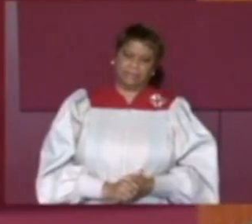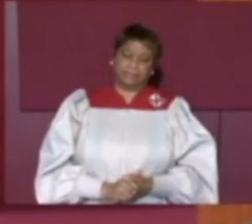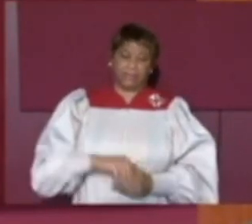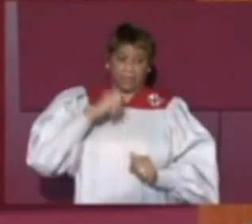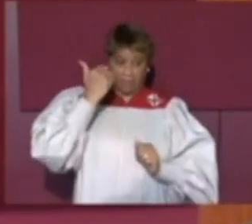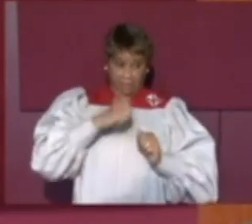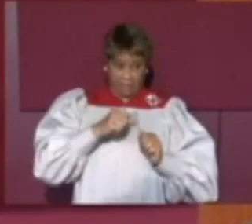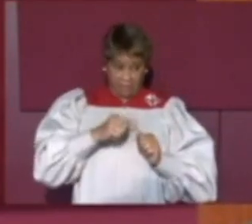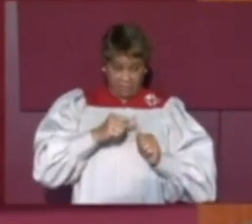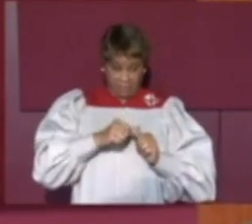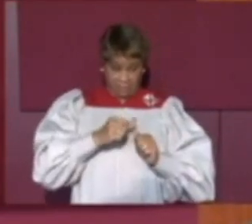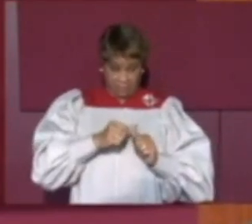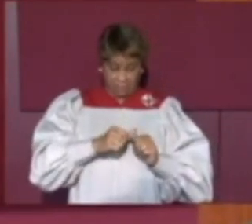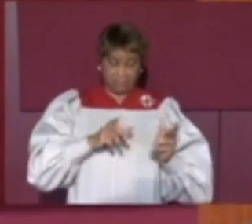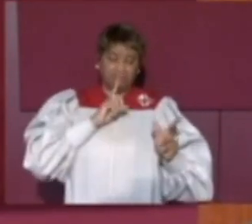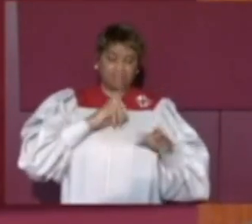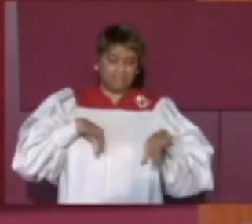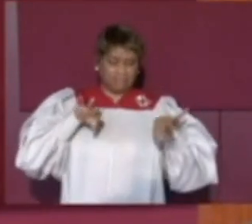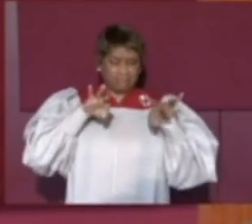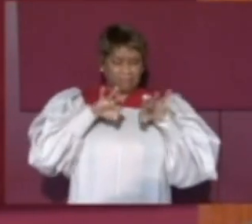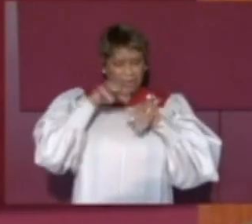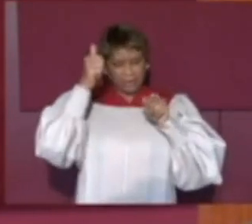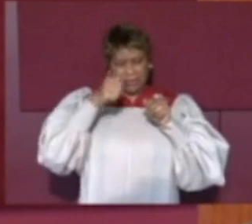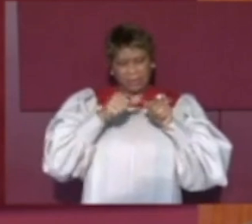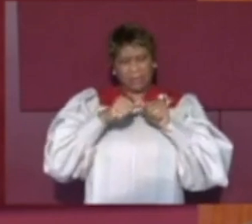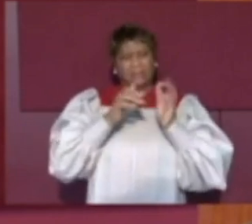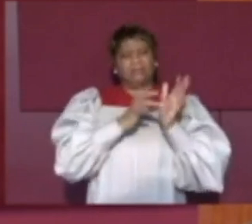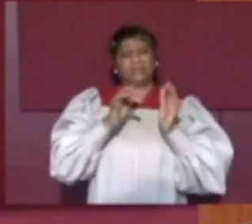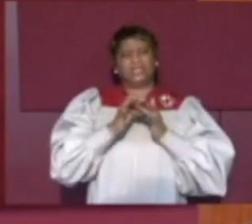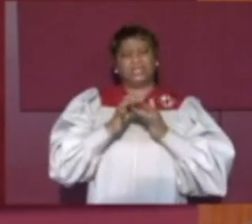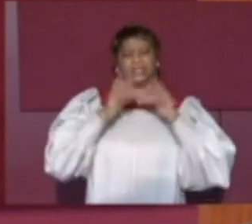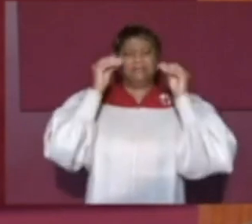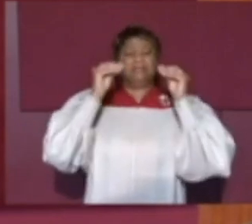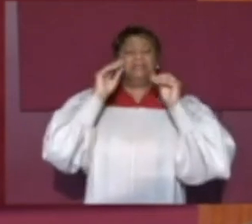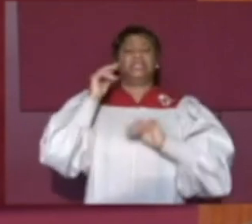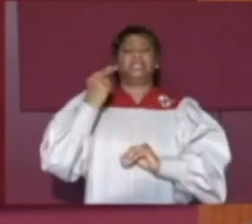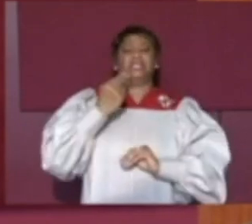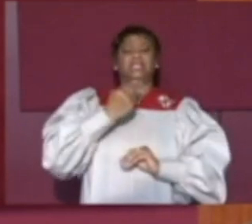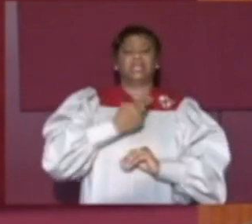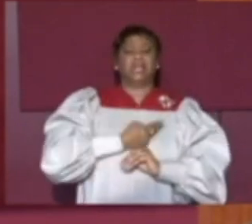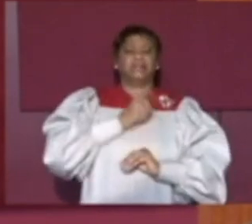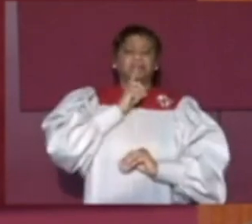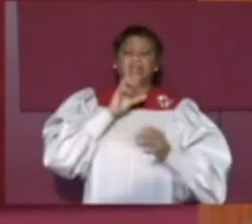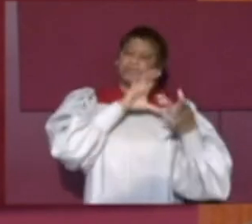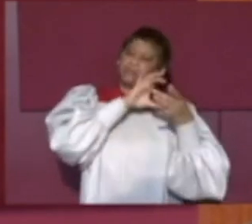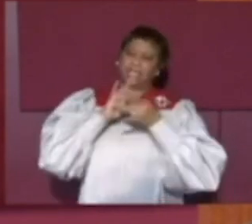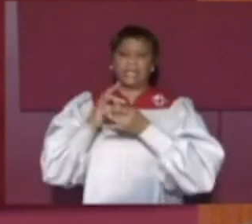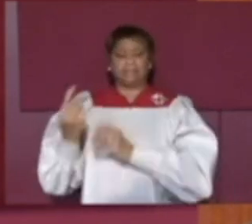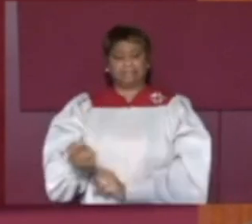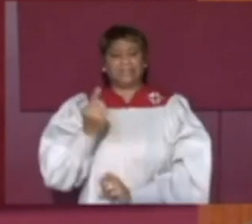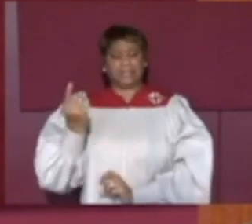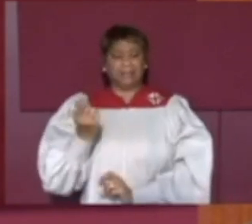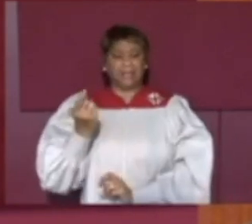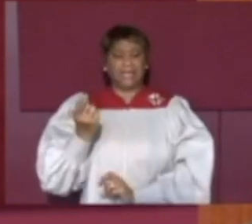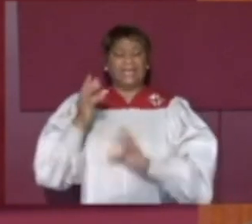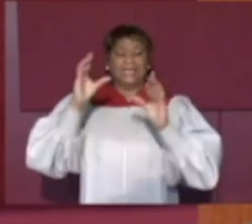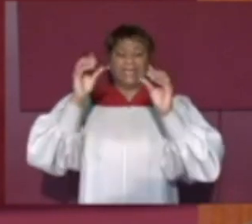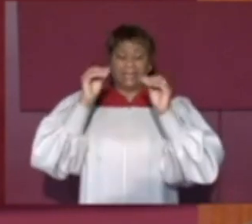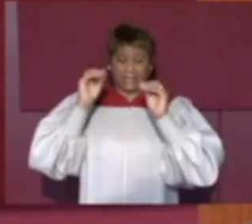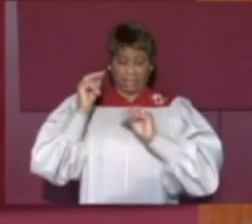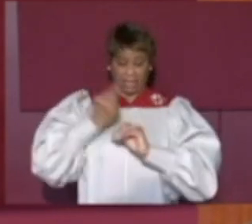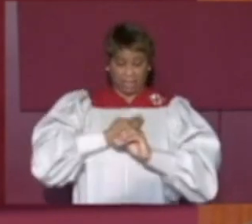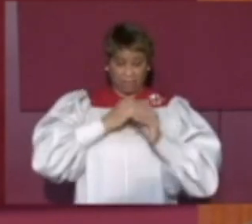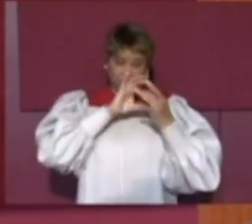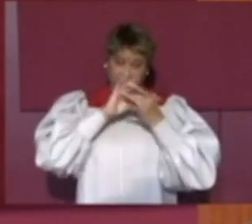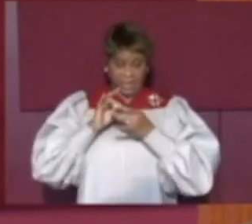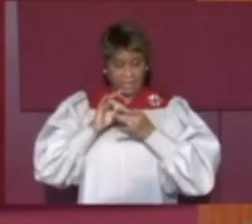Remember, so this, it's so important to remember that Jesus here is teaching us in a context. And he's teaching us as it relates to those